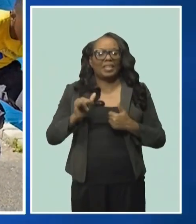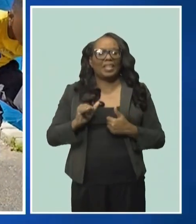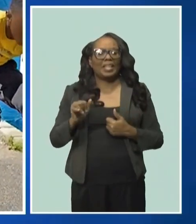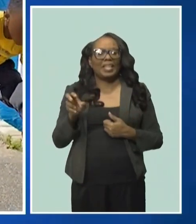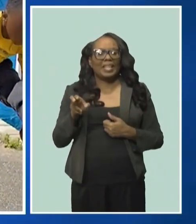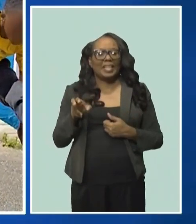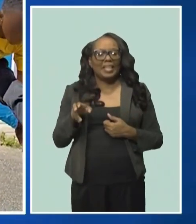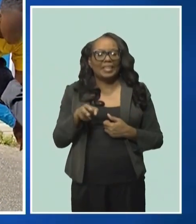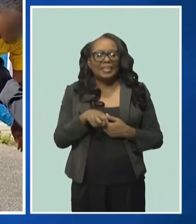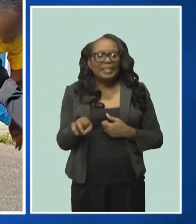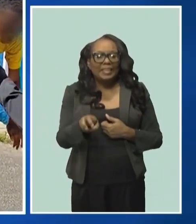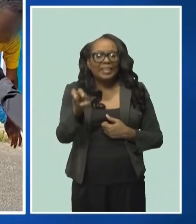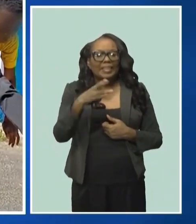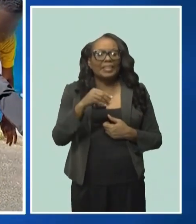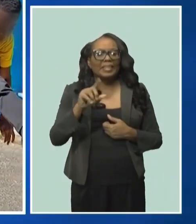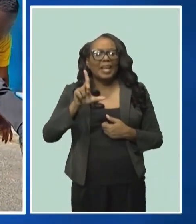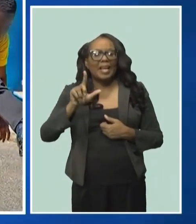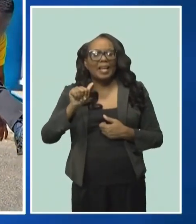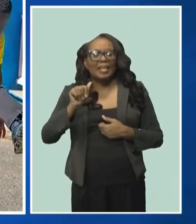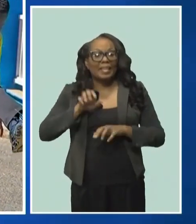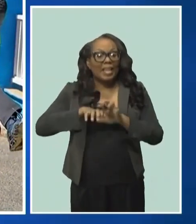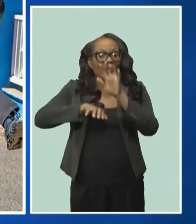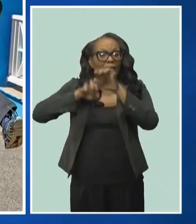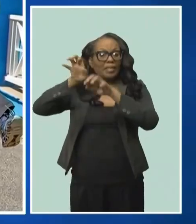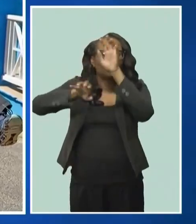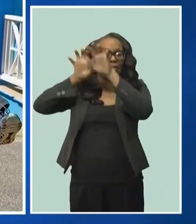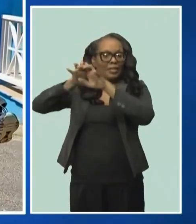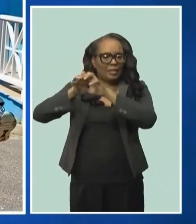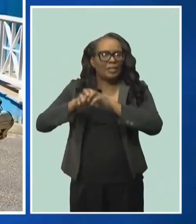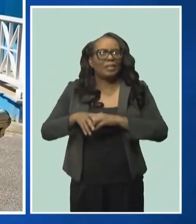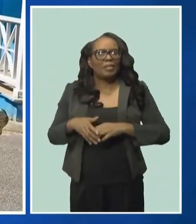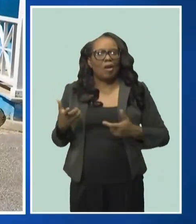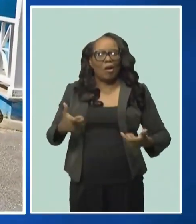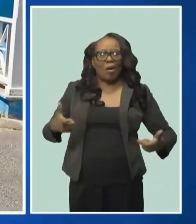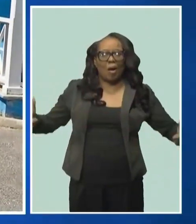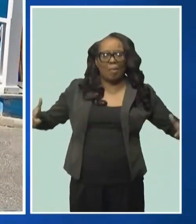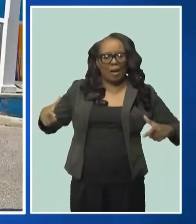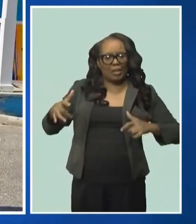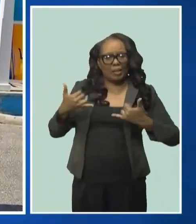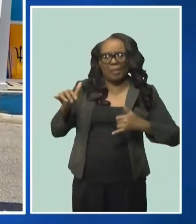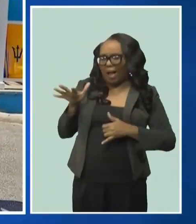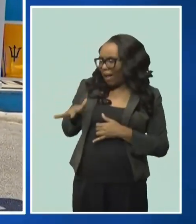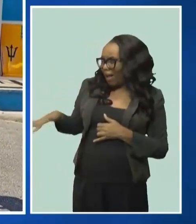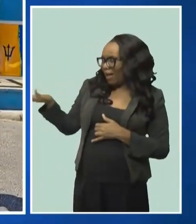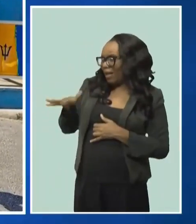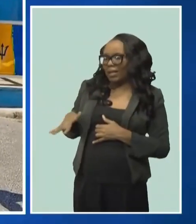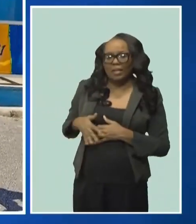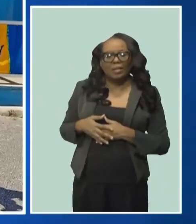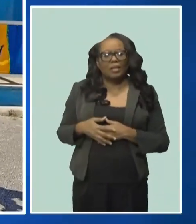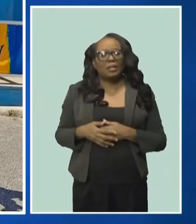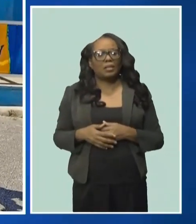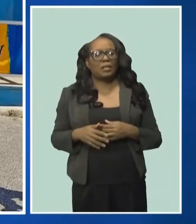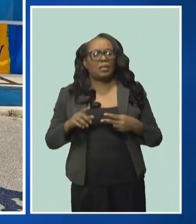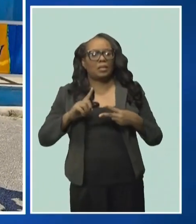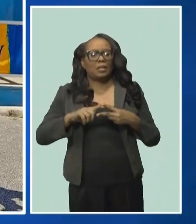and ladders will be introduced to encourage increased physical activity. The St. Albans and Charles F. Broome primary schools have been